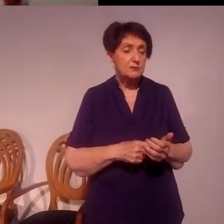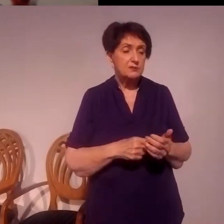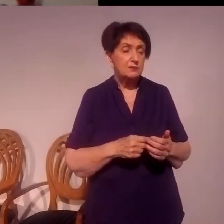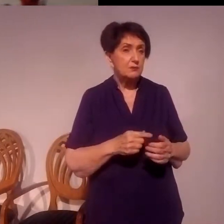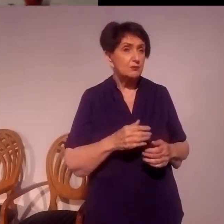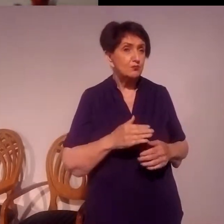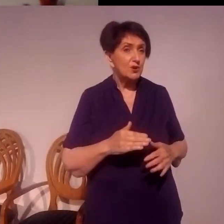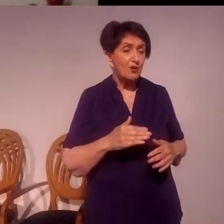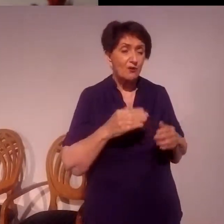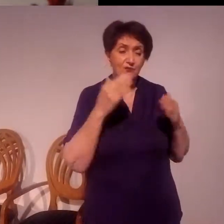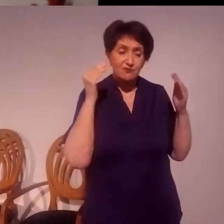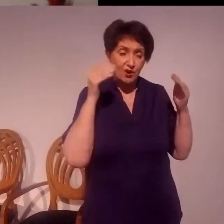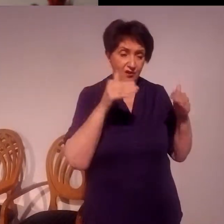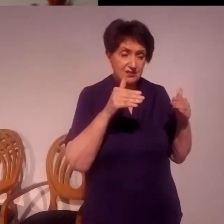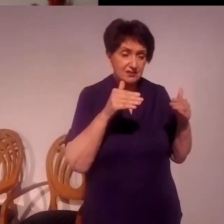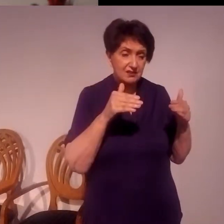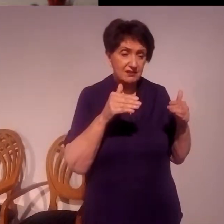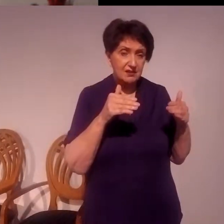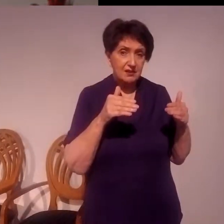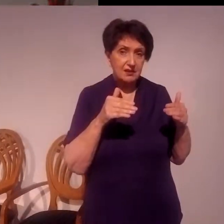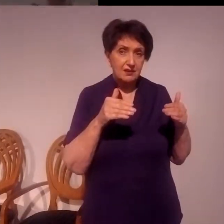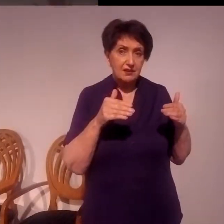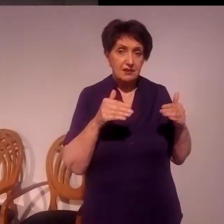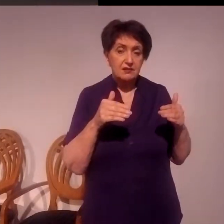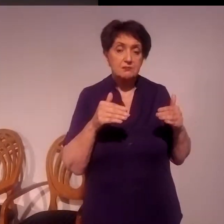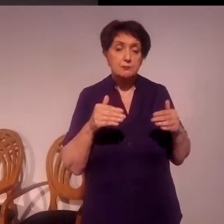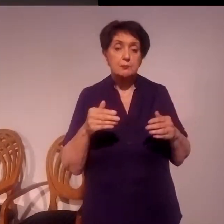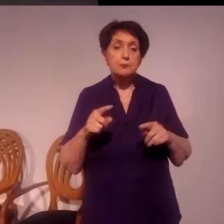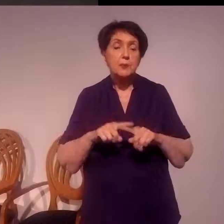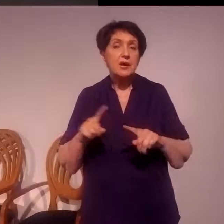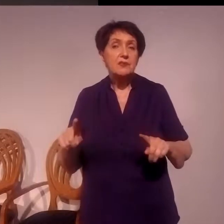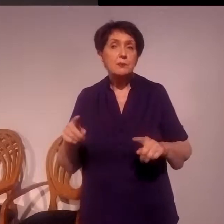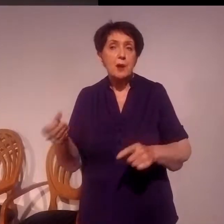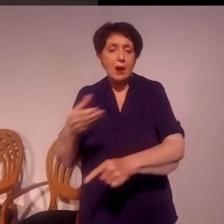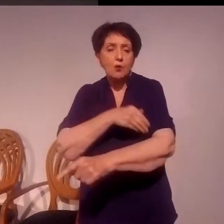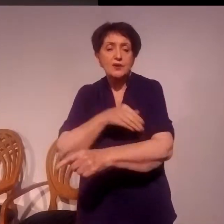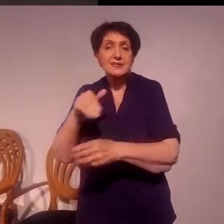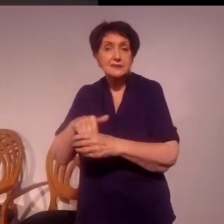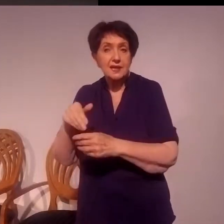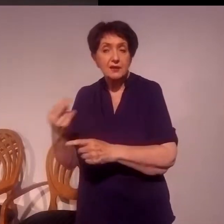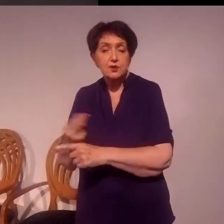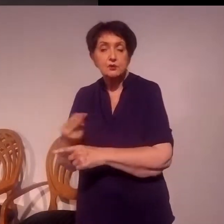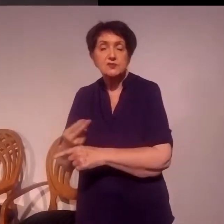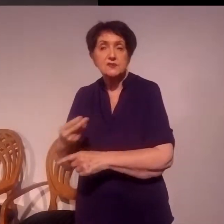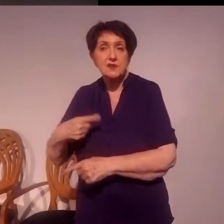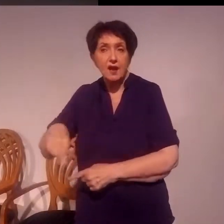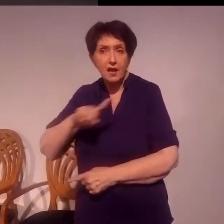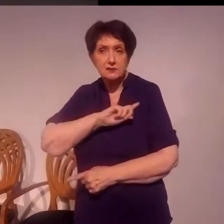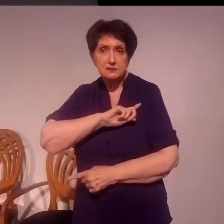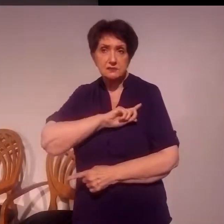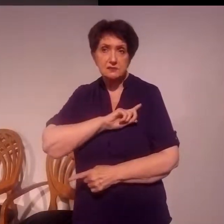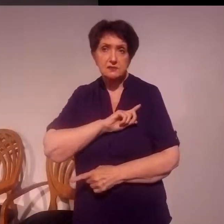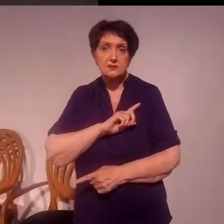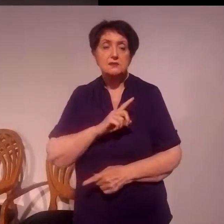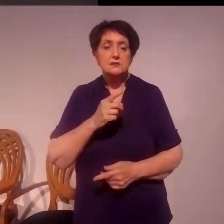on, and there's a power within that can use us. And so that's what we're talking